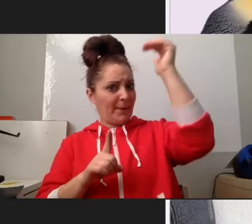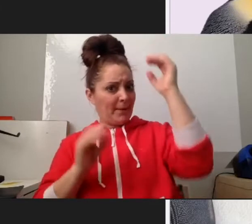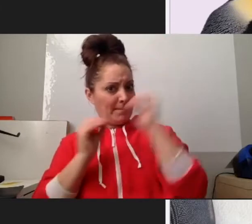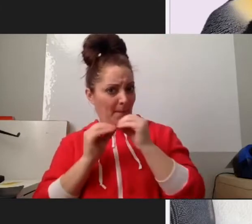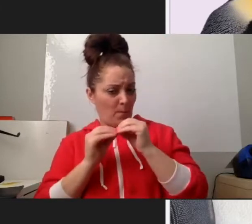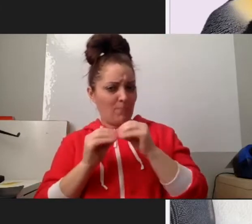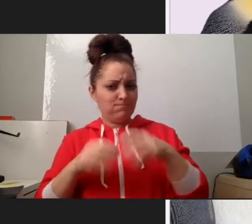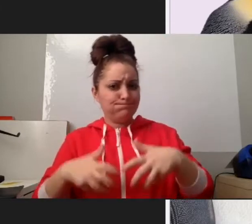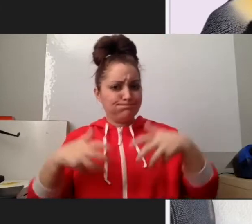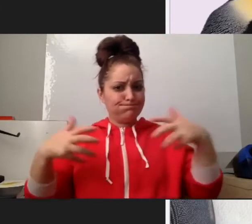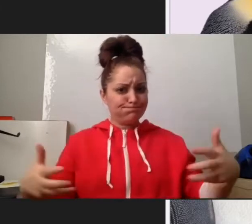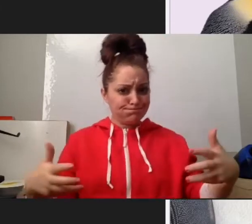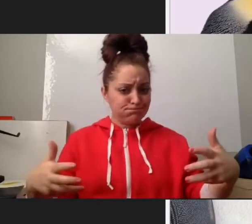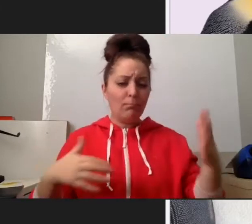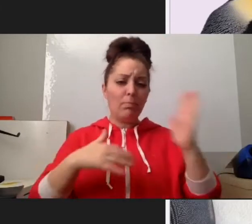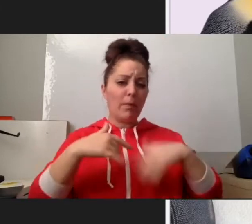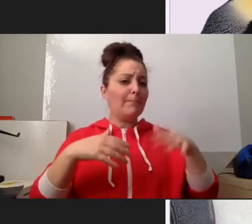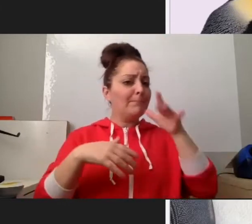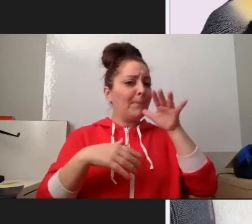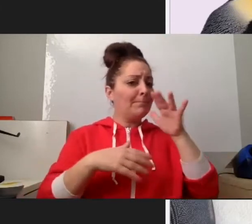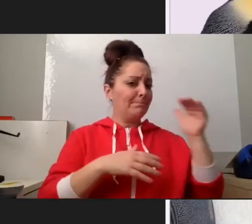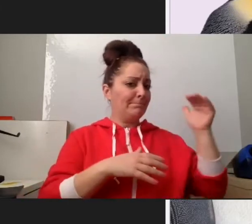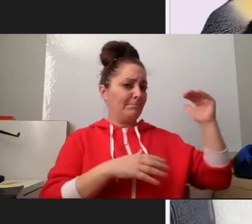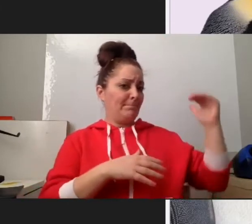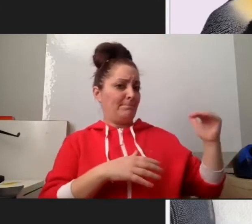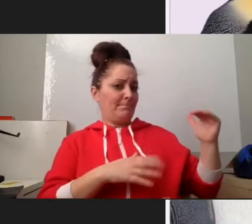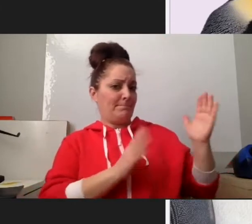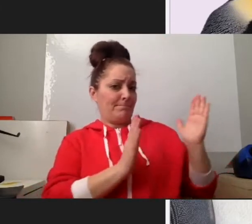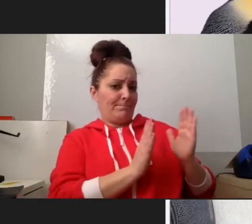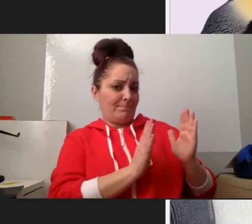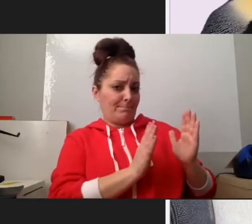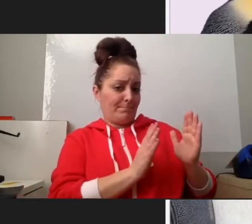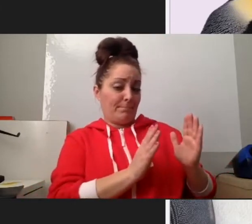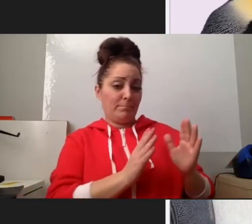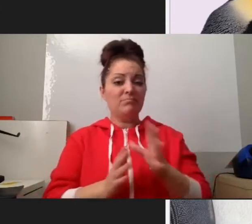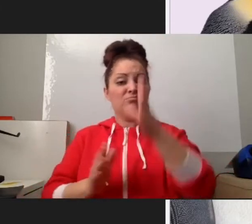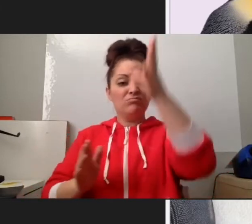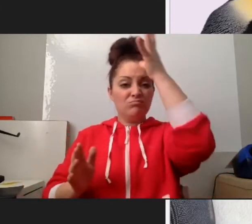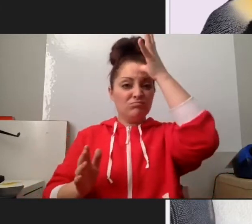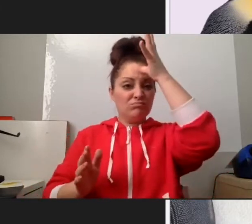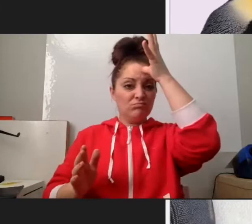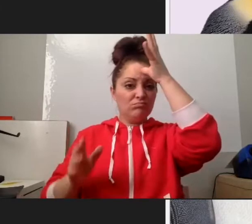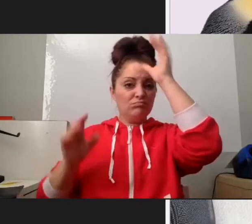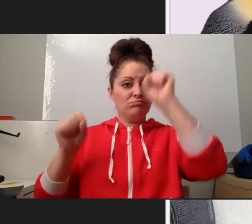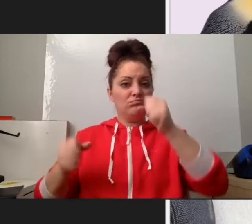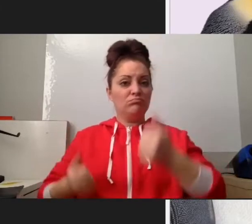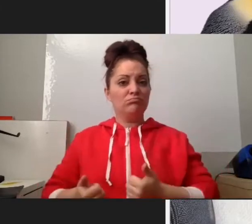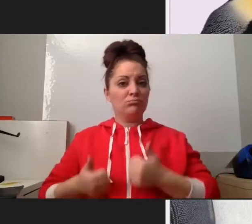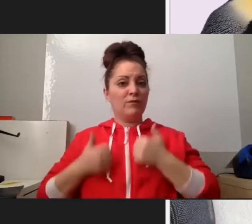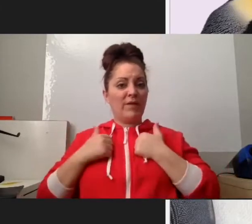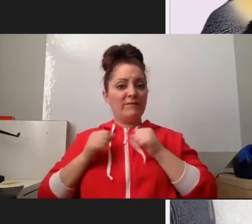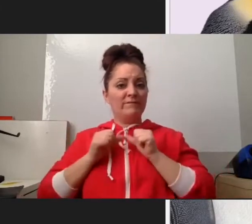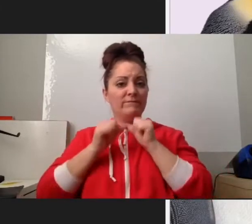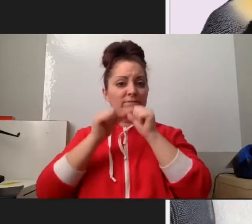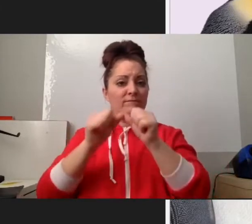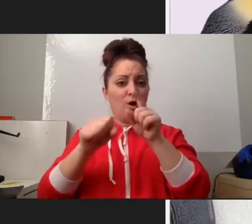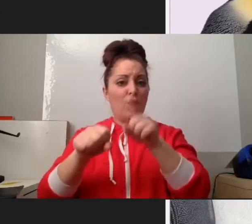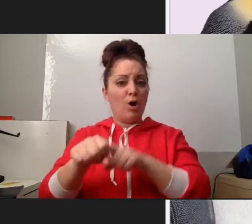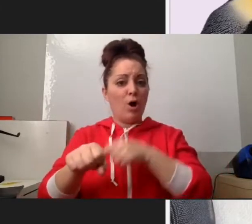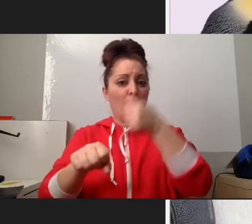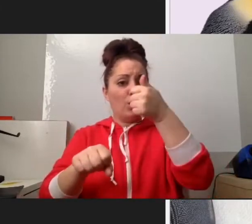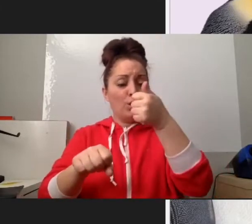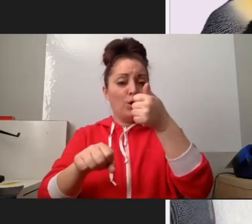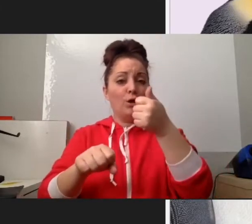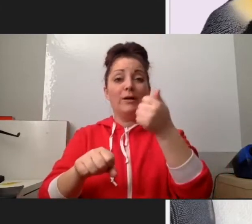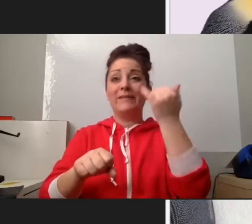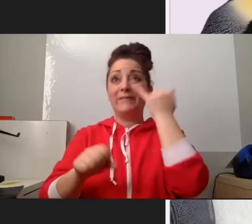The penguin father is bigger and he's fatter than the mother.